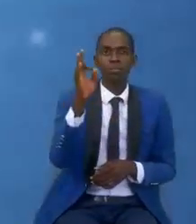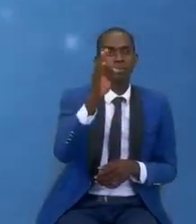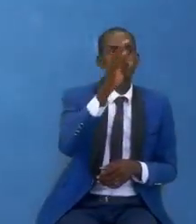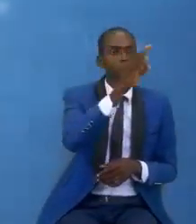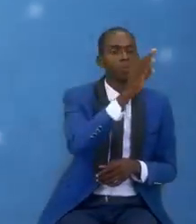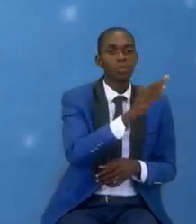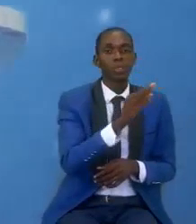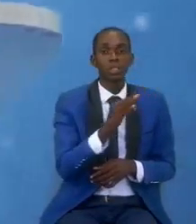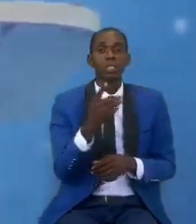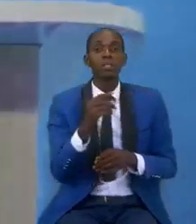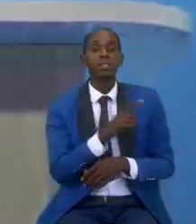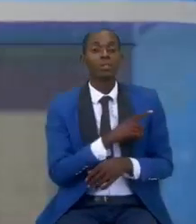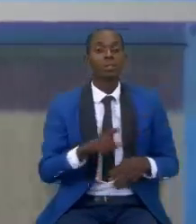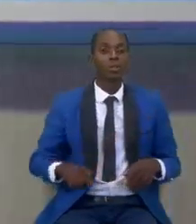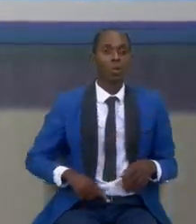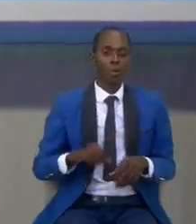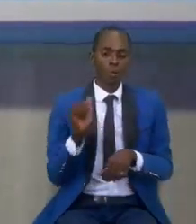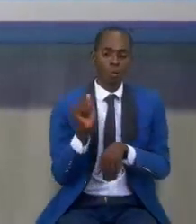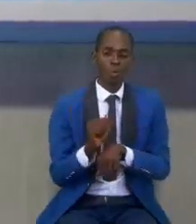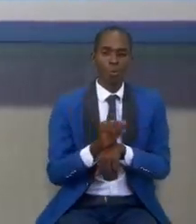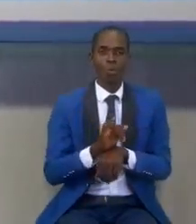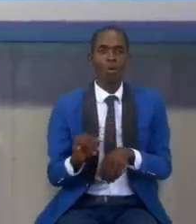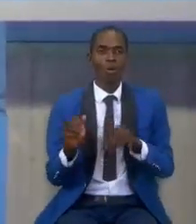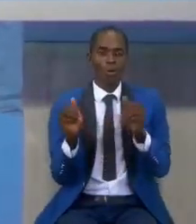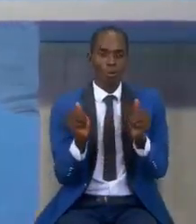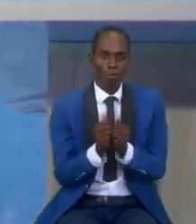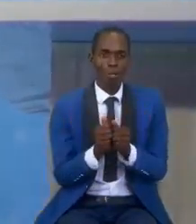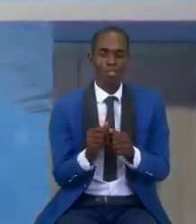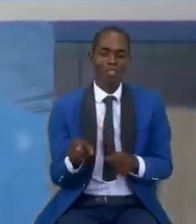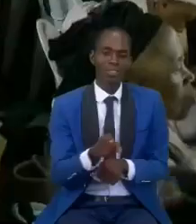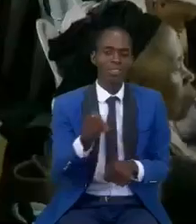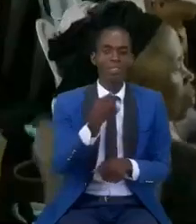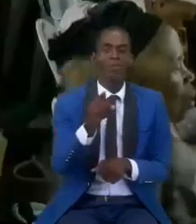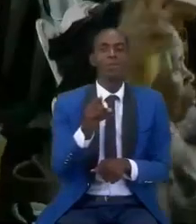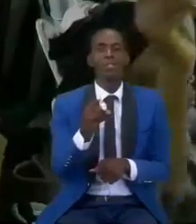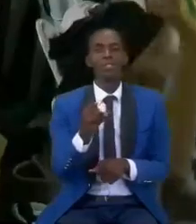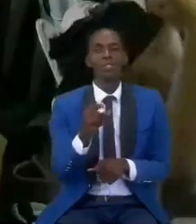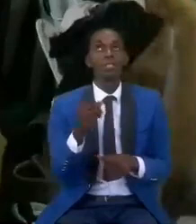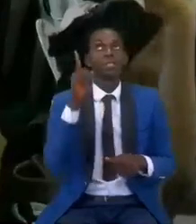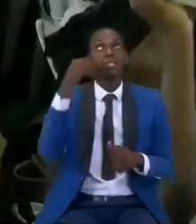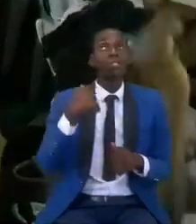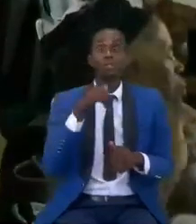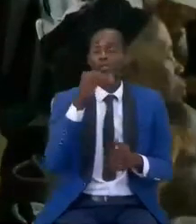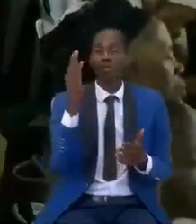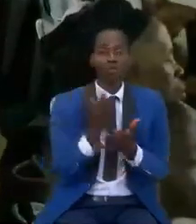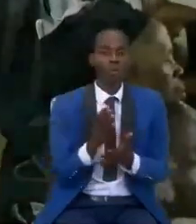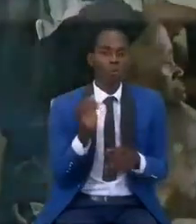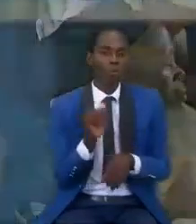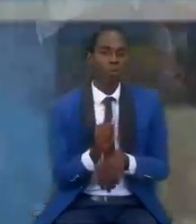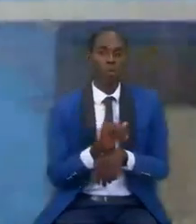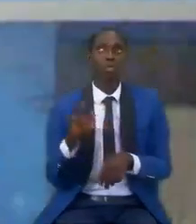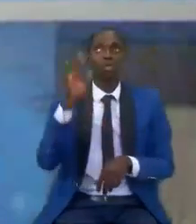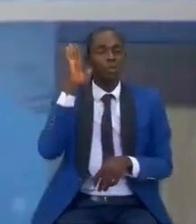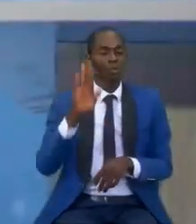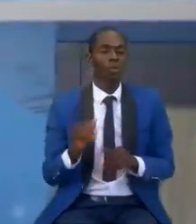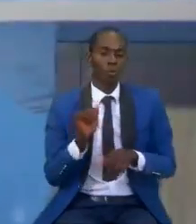with them. He has not stopped walking. He's going to walk today. He has walked yesterday, he will